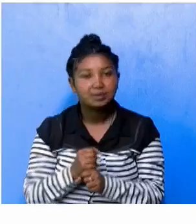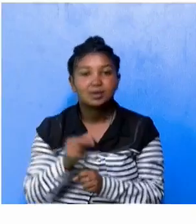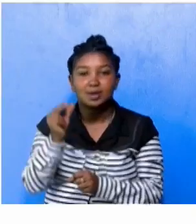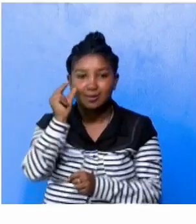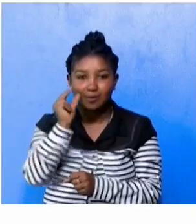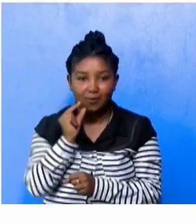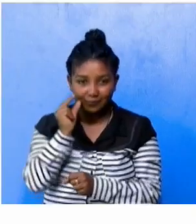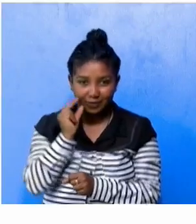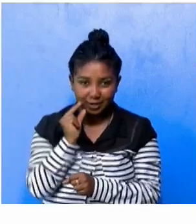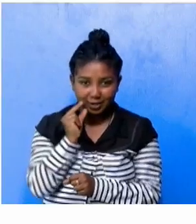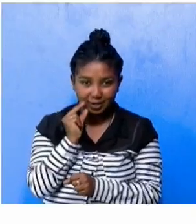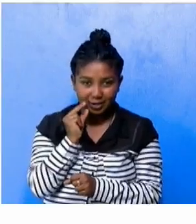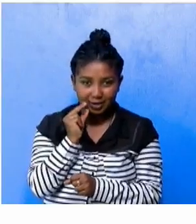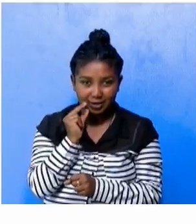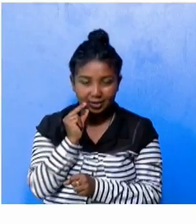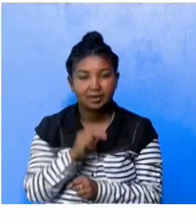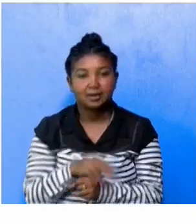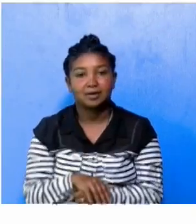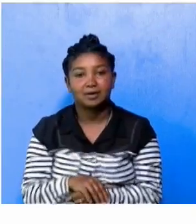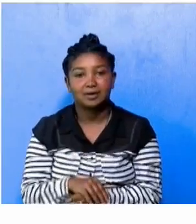coffee